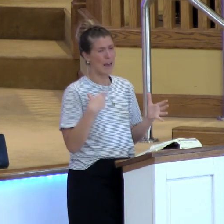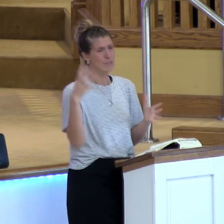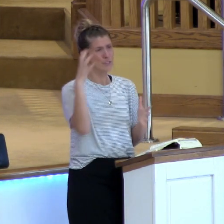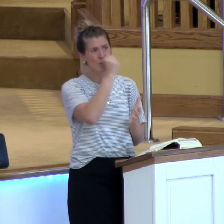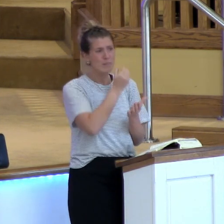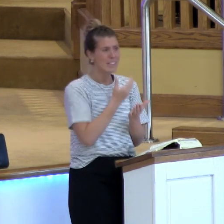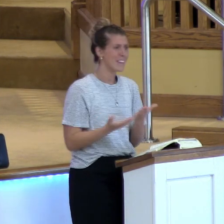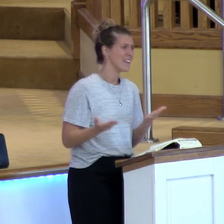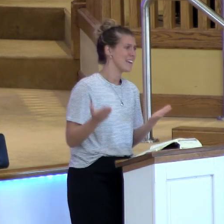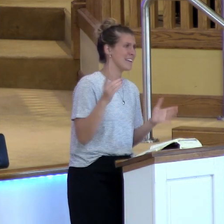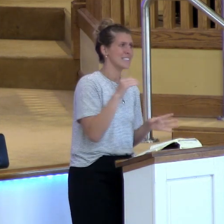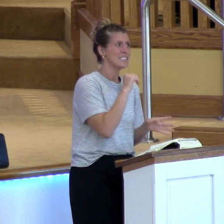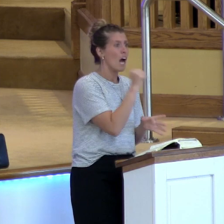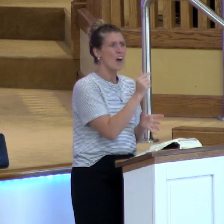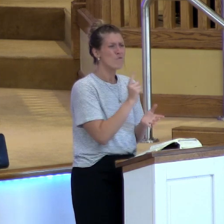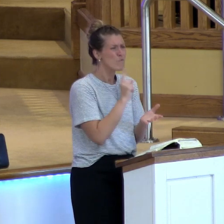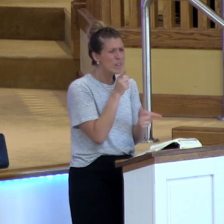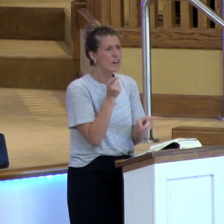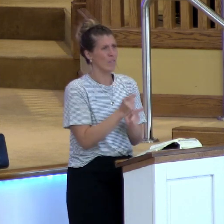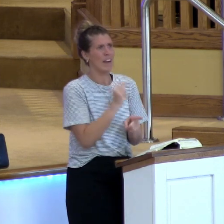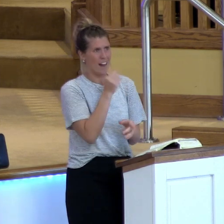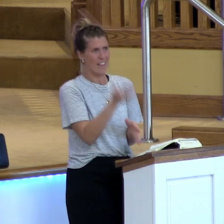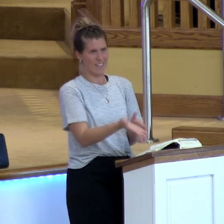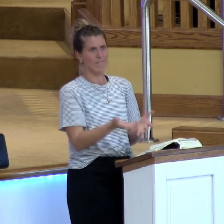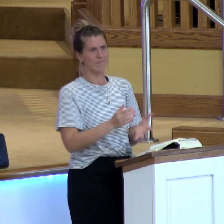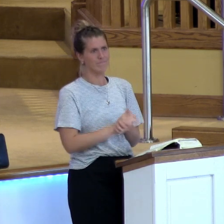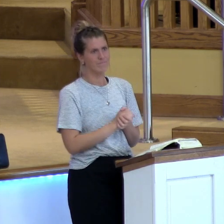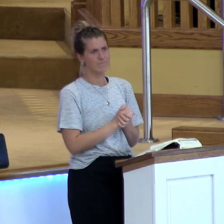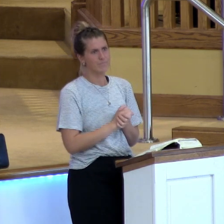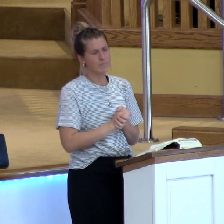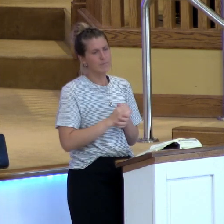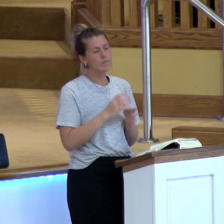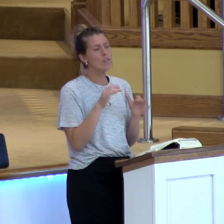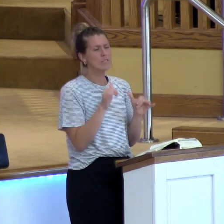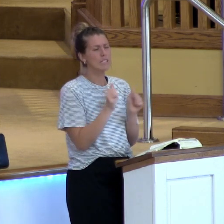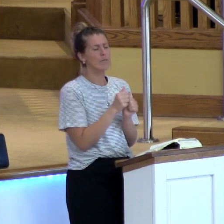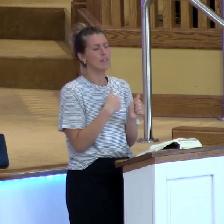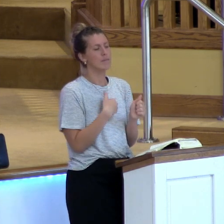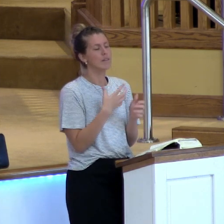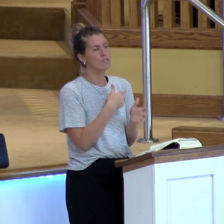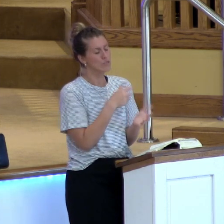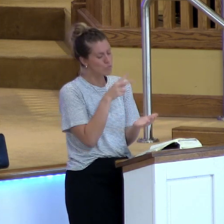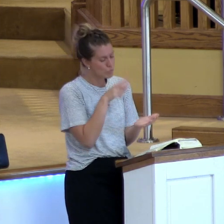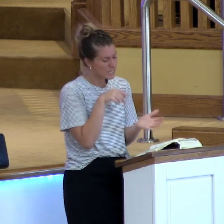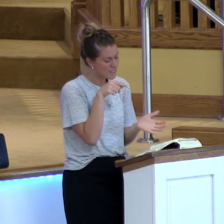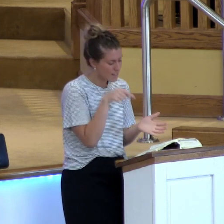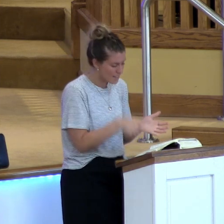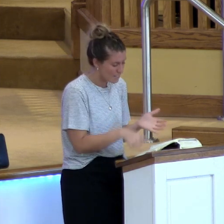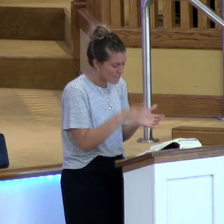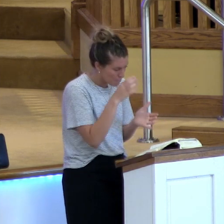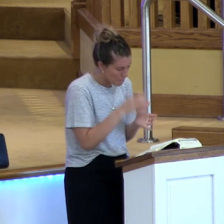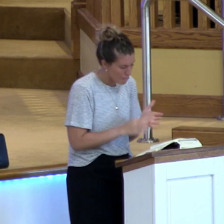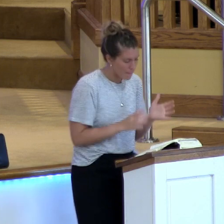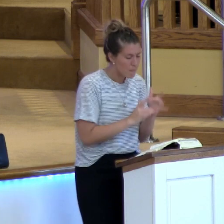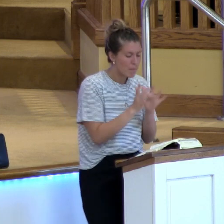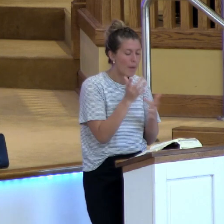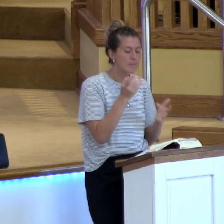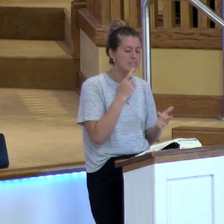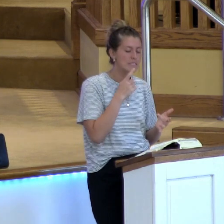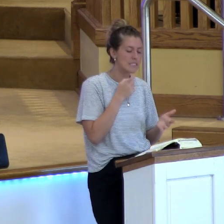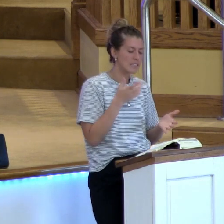things and presuming things that aren't even real or not even there. All right, so stay with me now, church. So as you read this passage here, the Bible here says